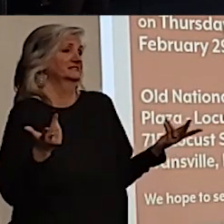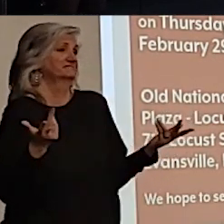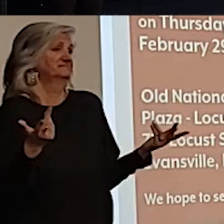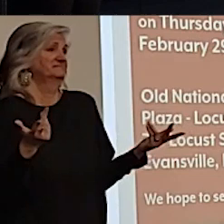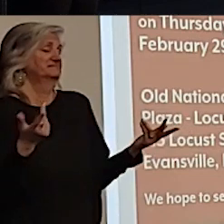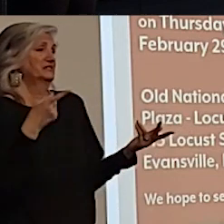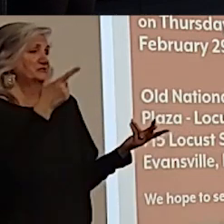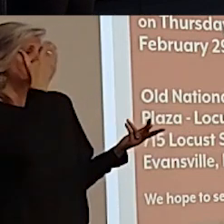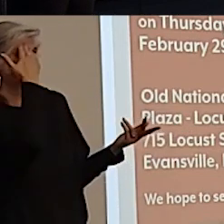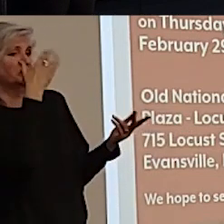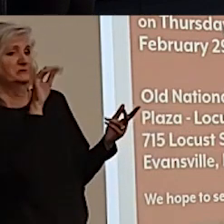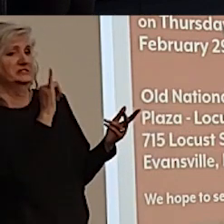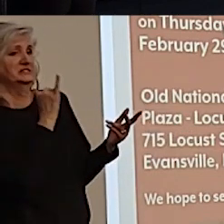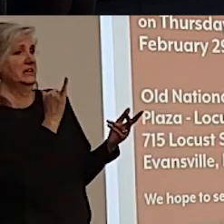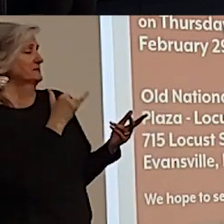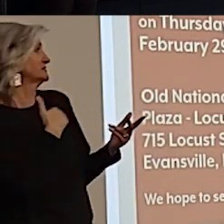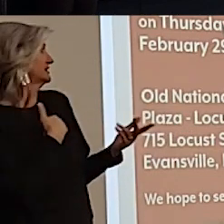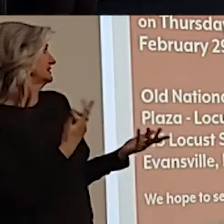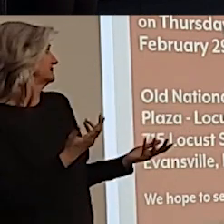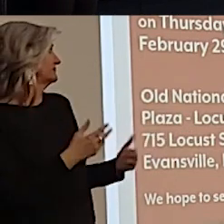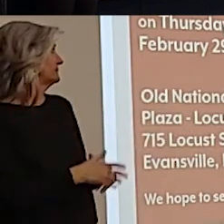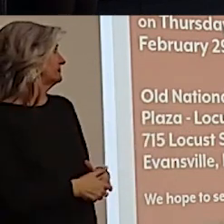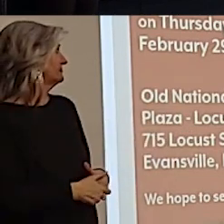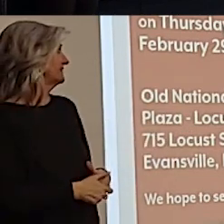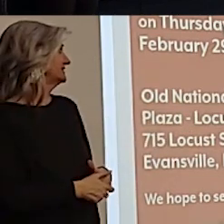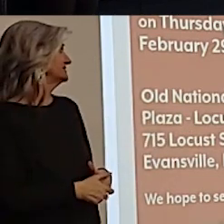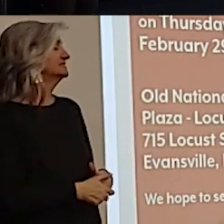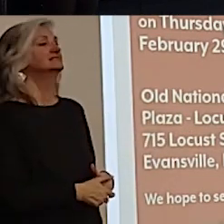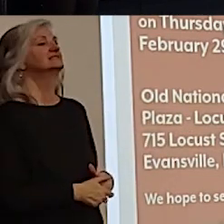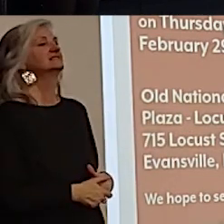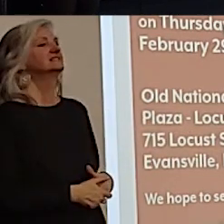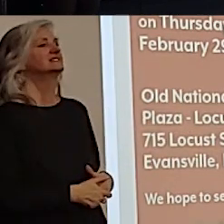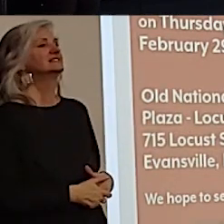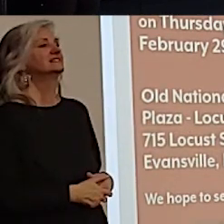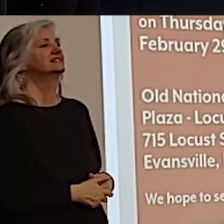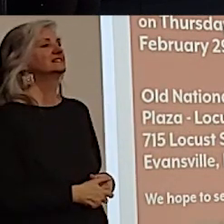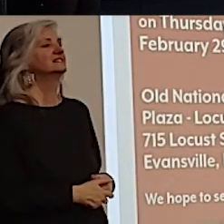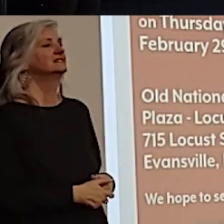know. Not really, but you know as much about it as you can.